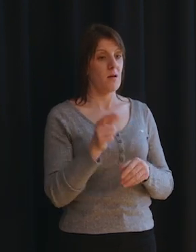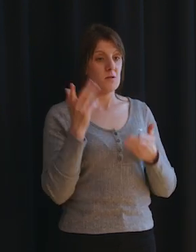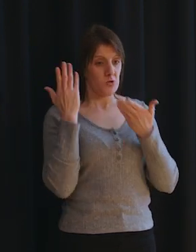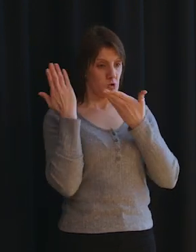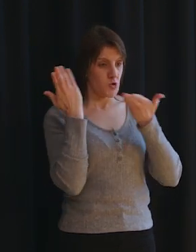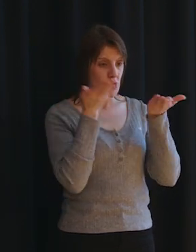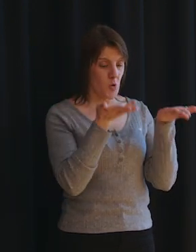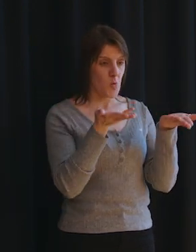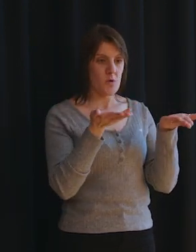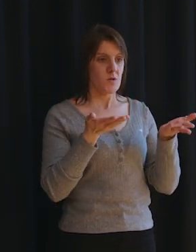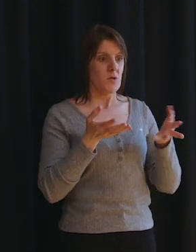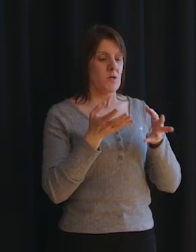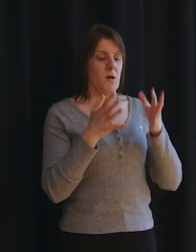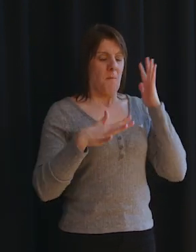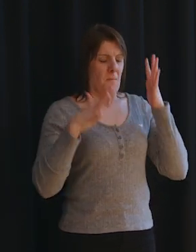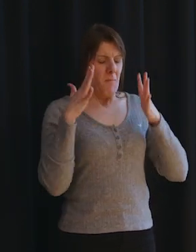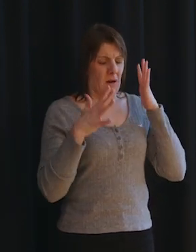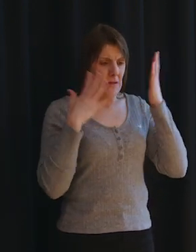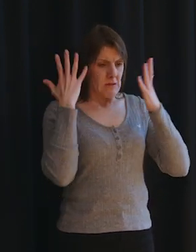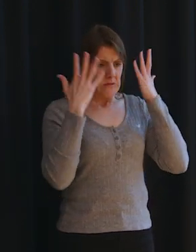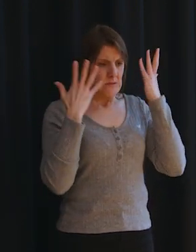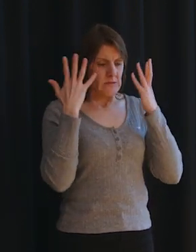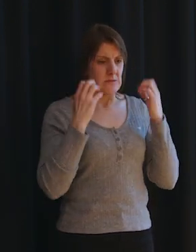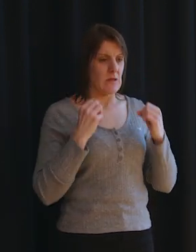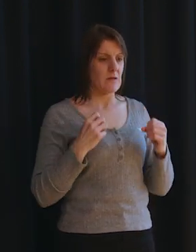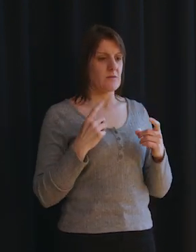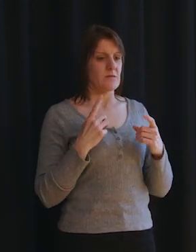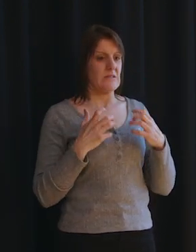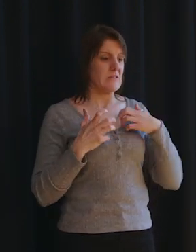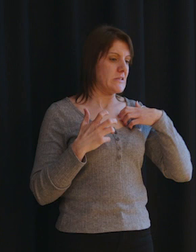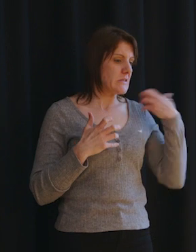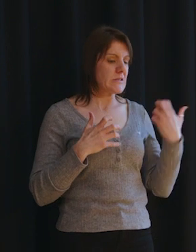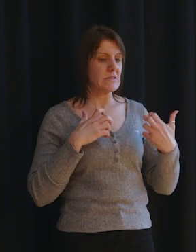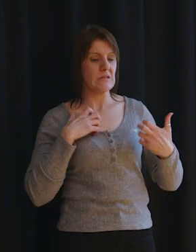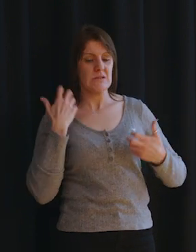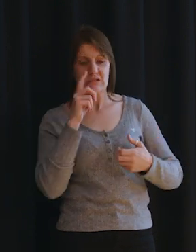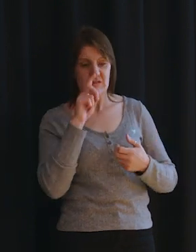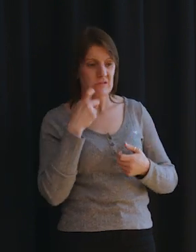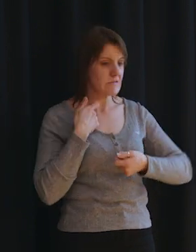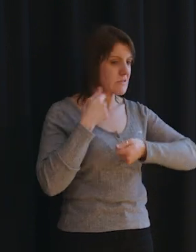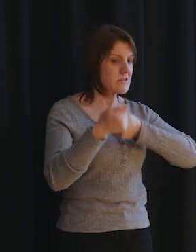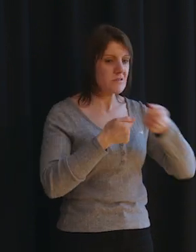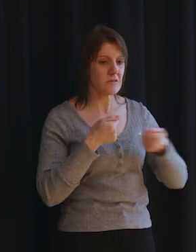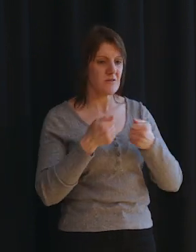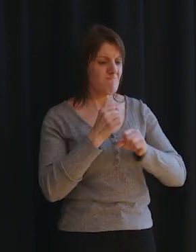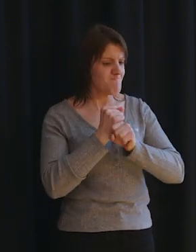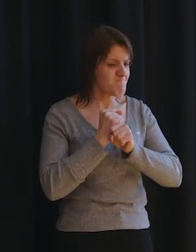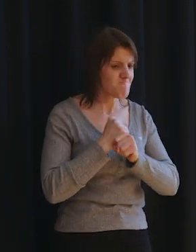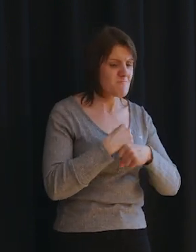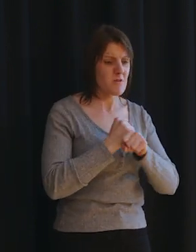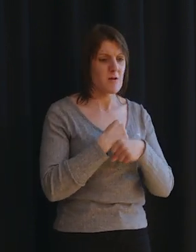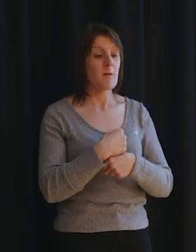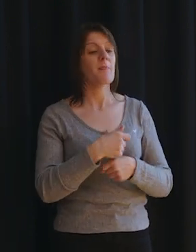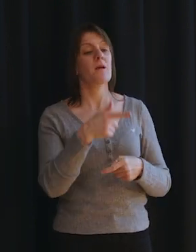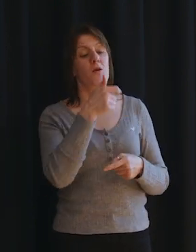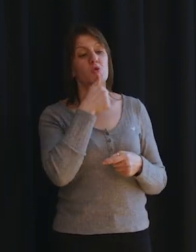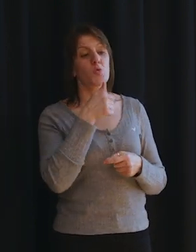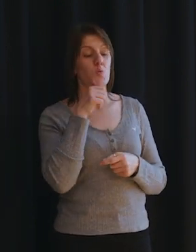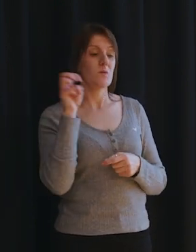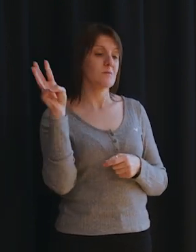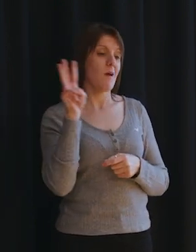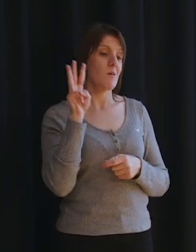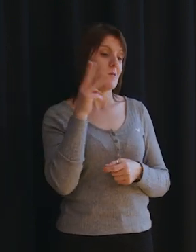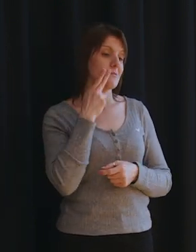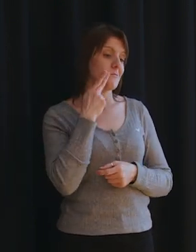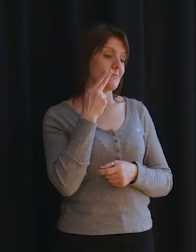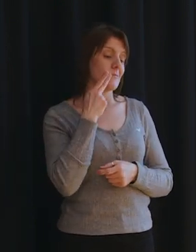panic attacks, difficulty managing kind of anger, frustrations, and they kind of felt that they were using cannabis to kind of block all